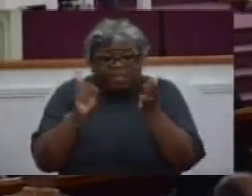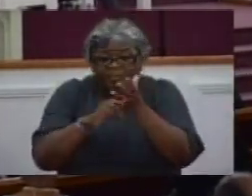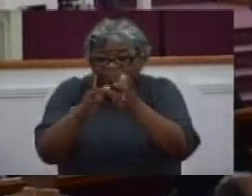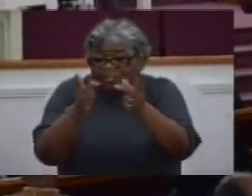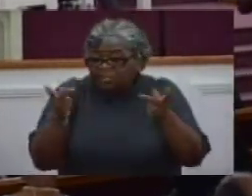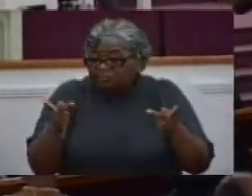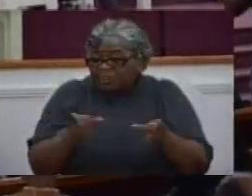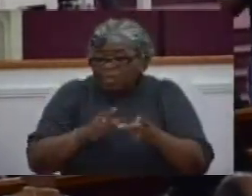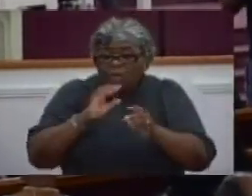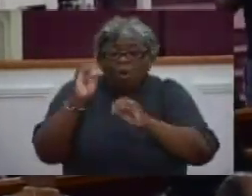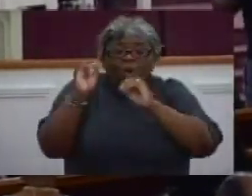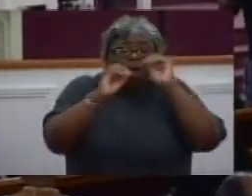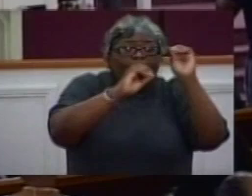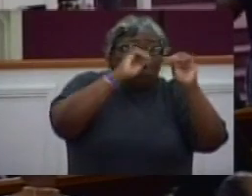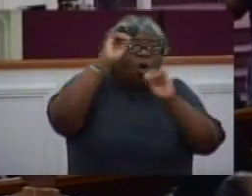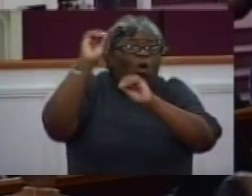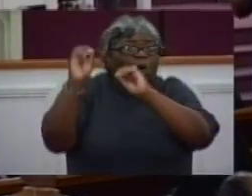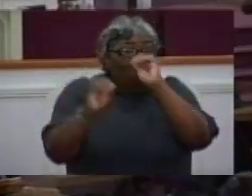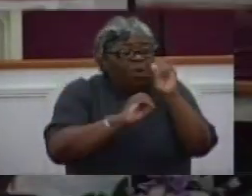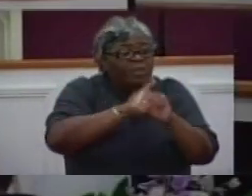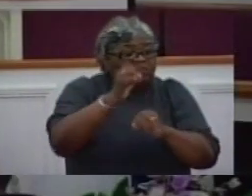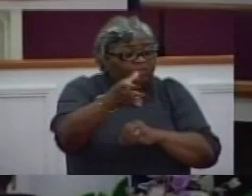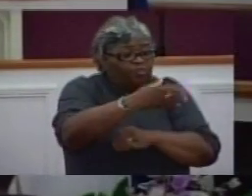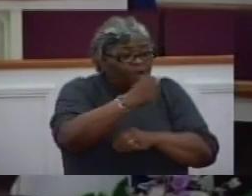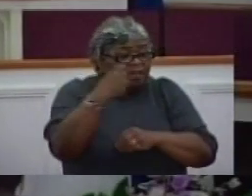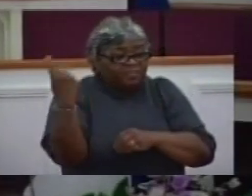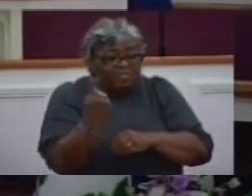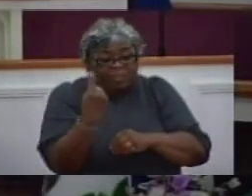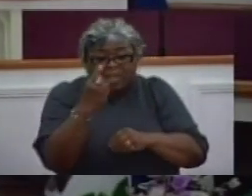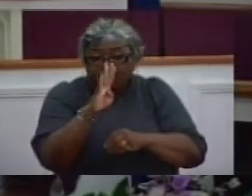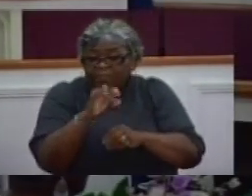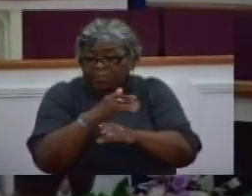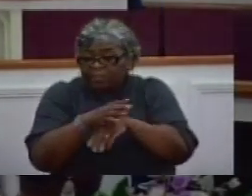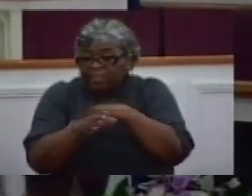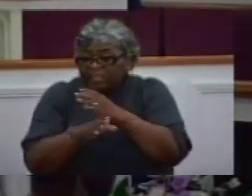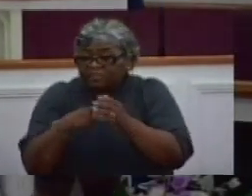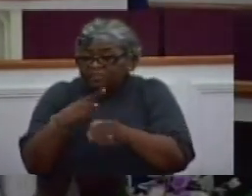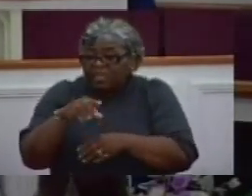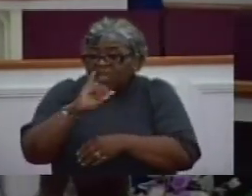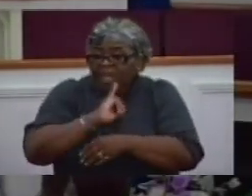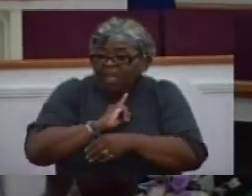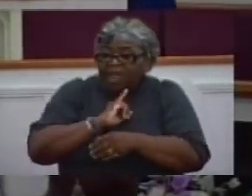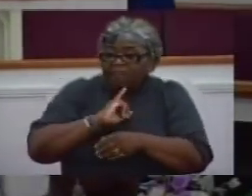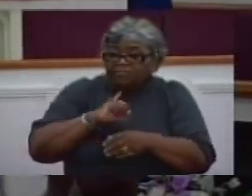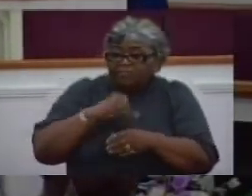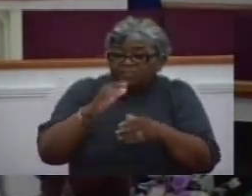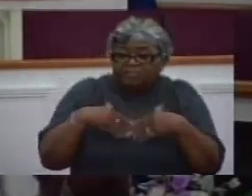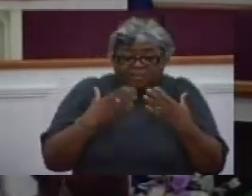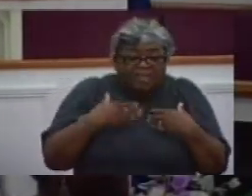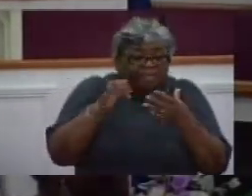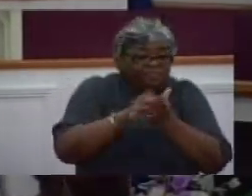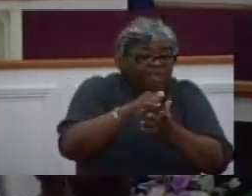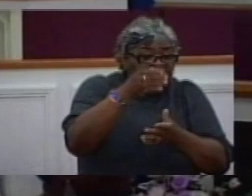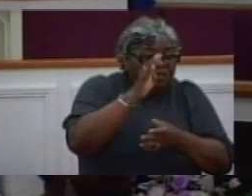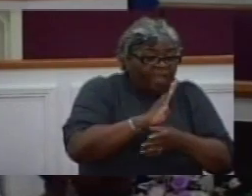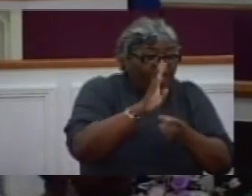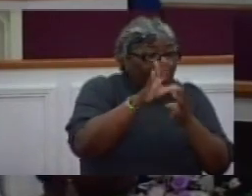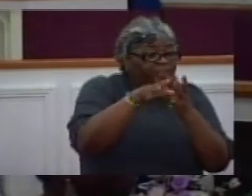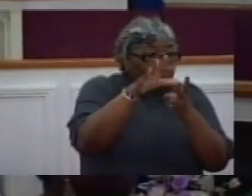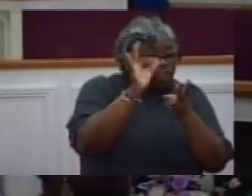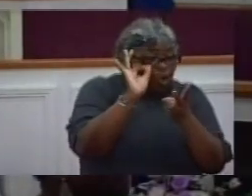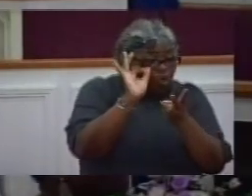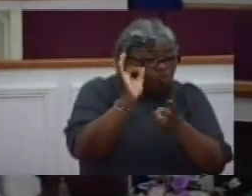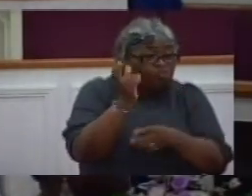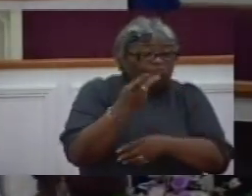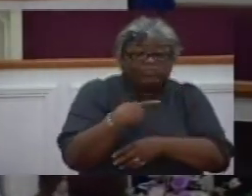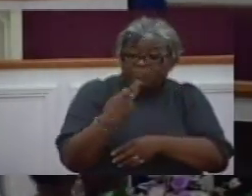place? Oh, just grab somebody by the hand and say, I'm just glad that God chose